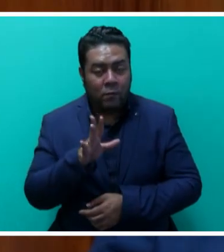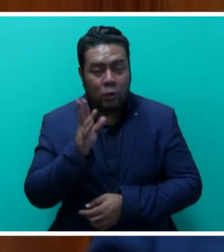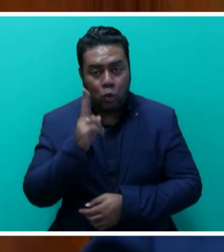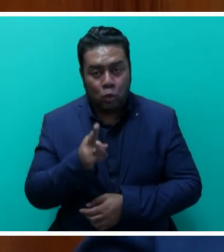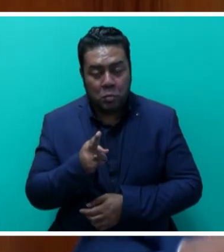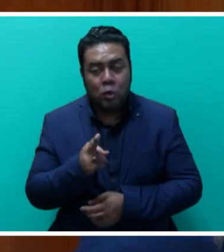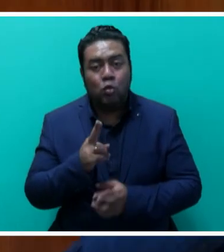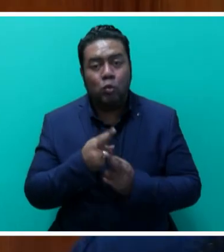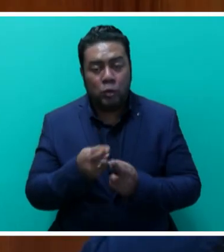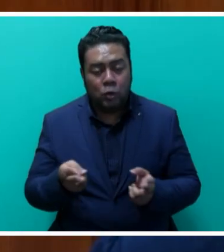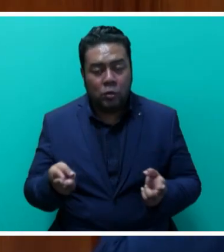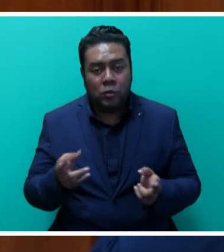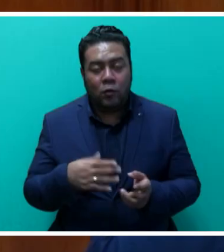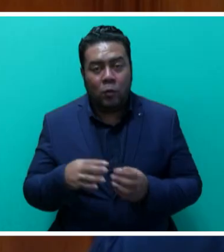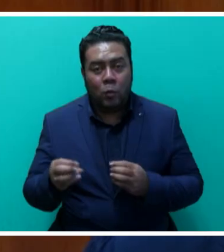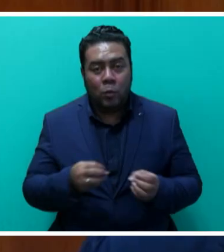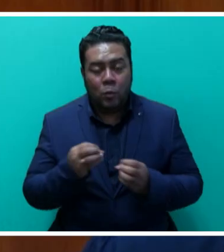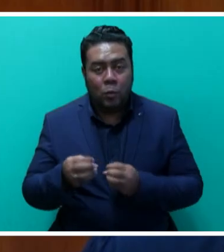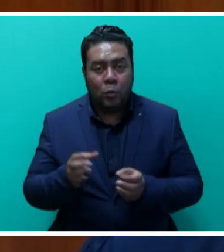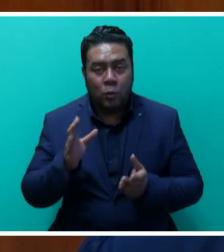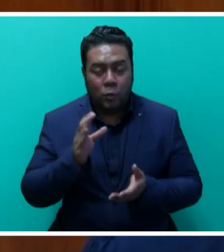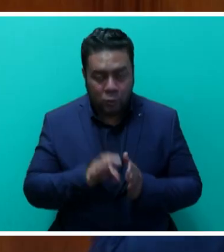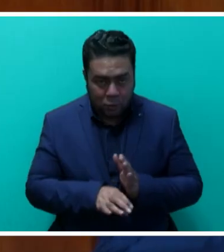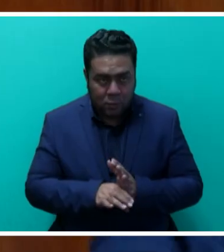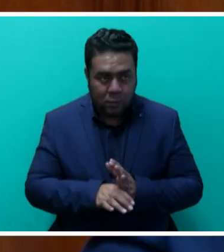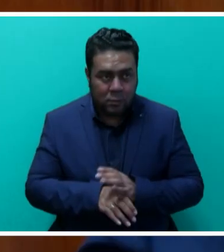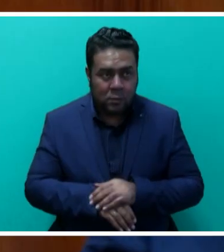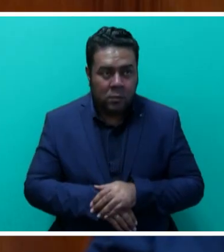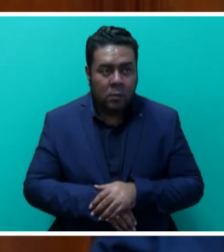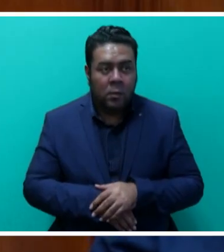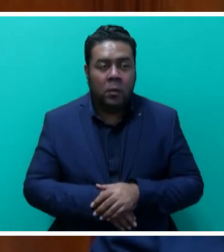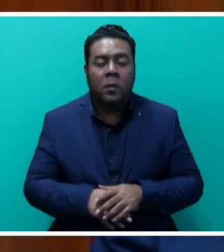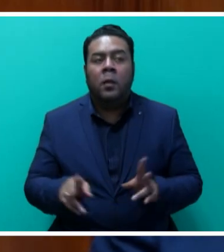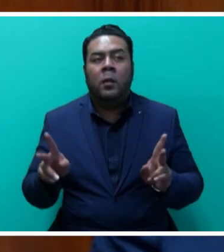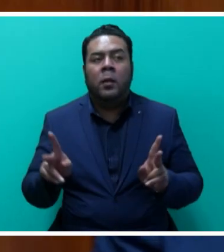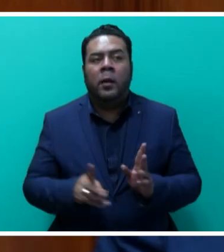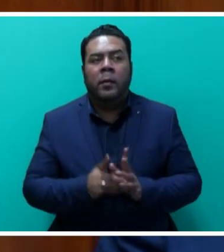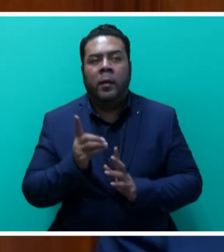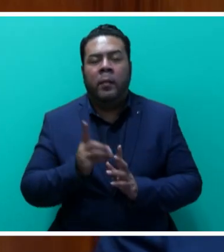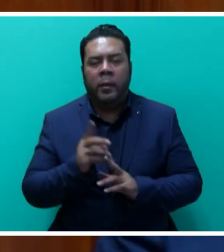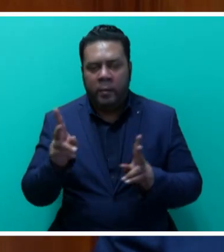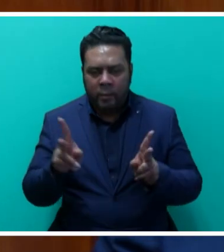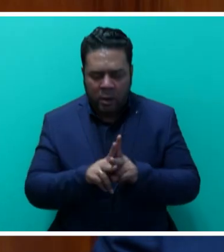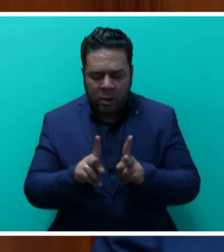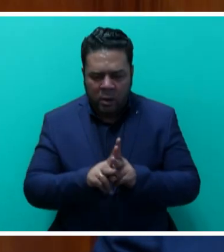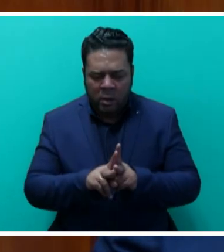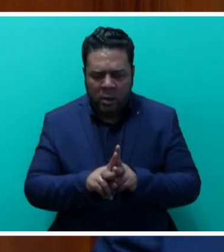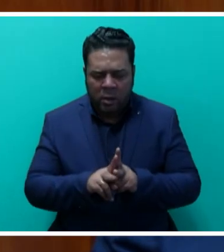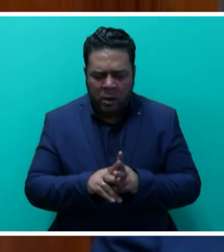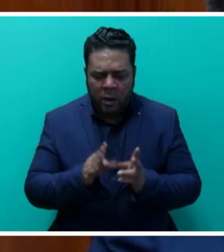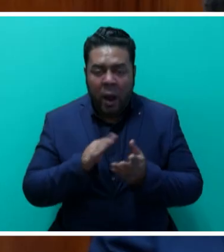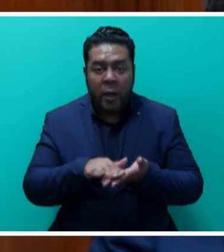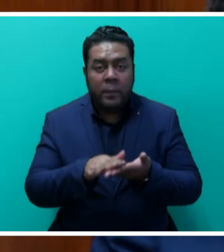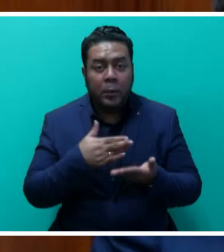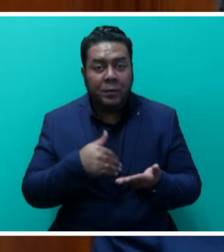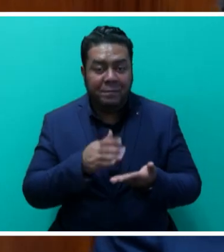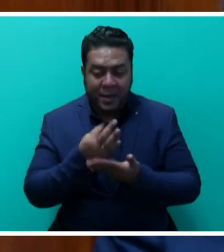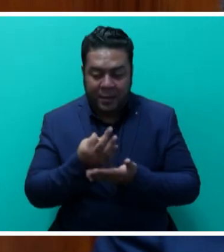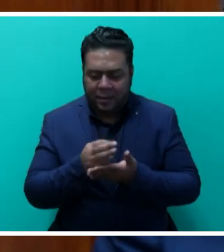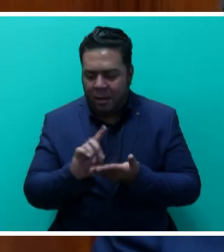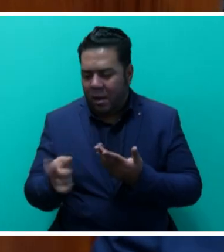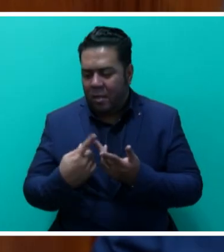operating costs for these organizations, the development partners help to fund their other